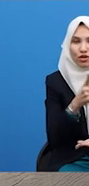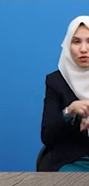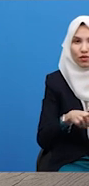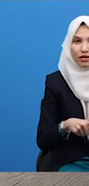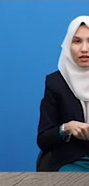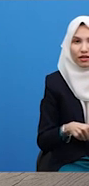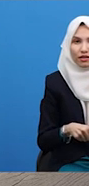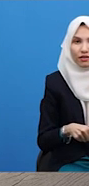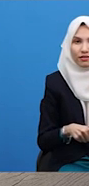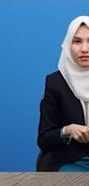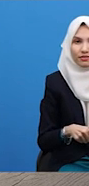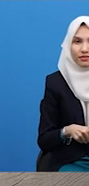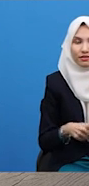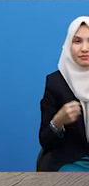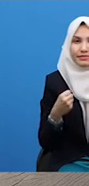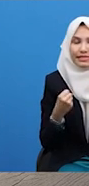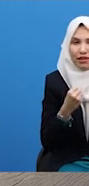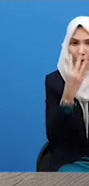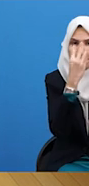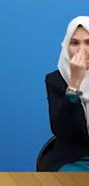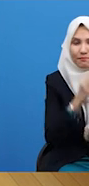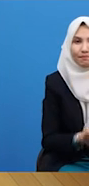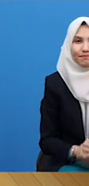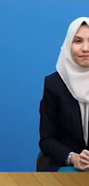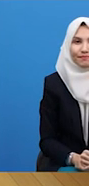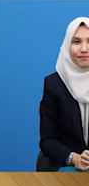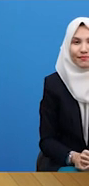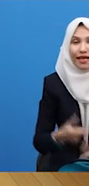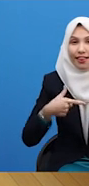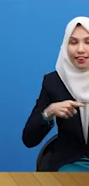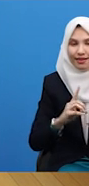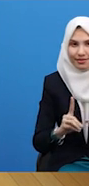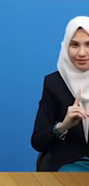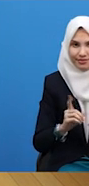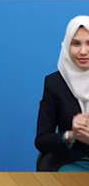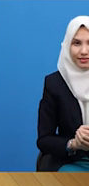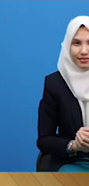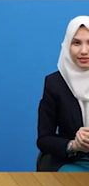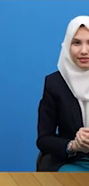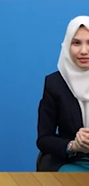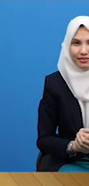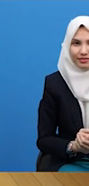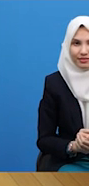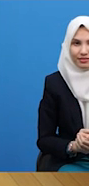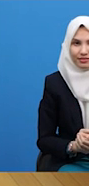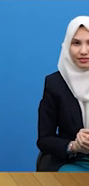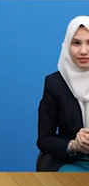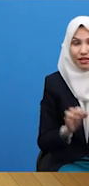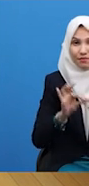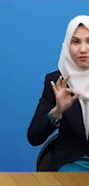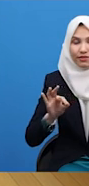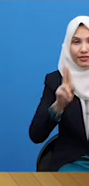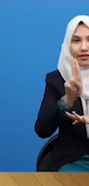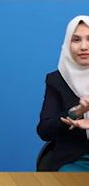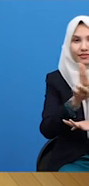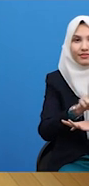to that. I'm scared of clowns. Let's discuss the functions of the phrases used